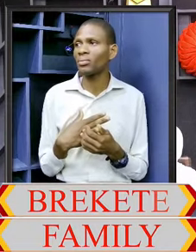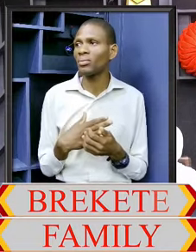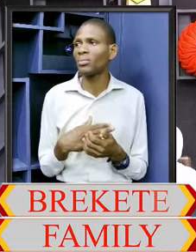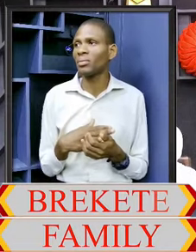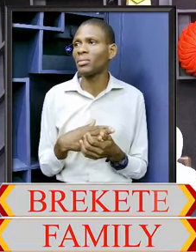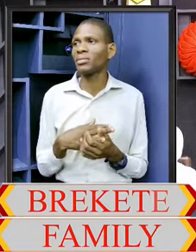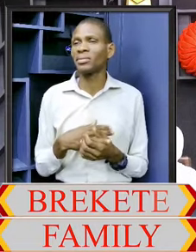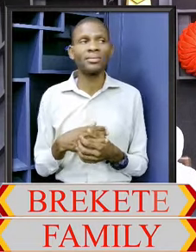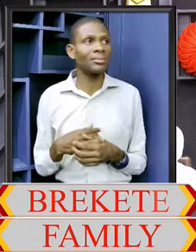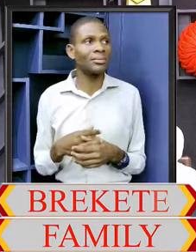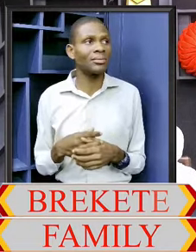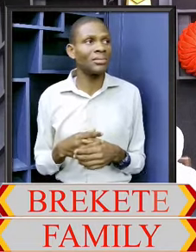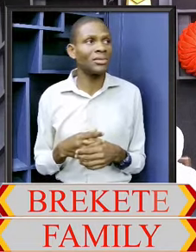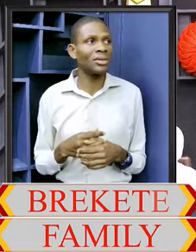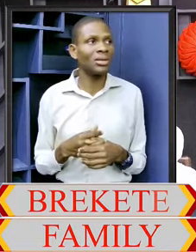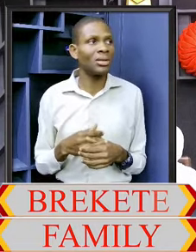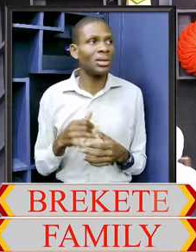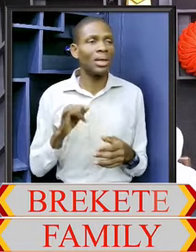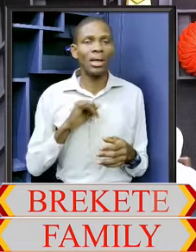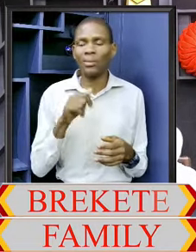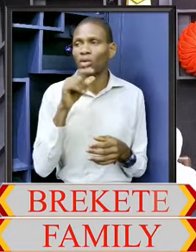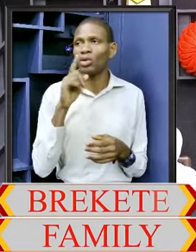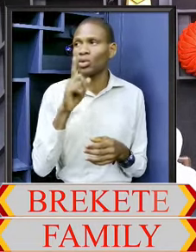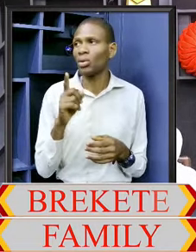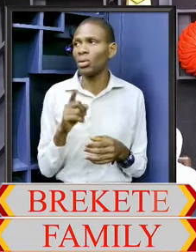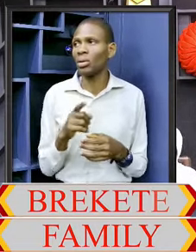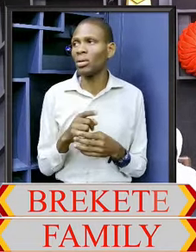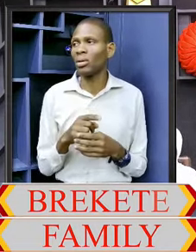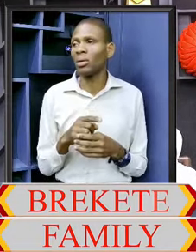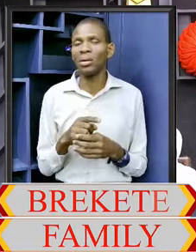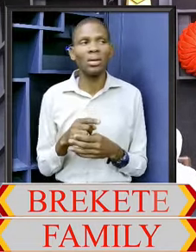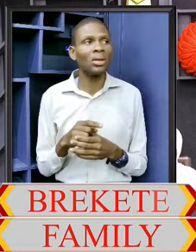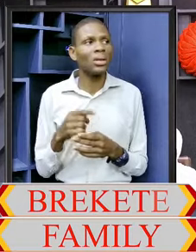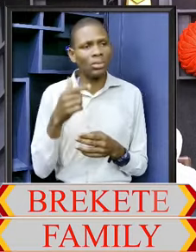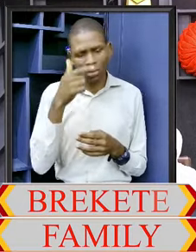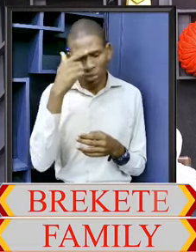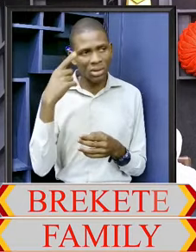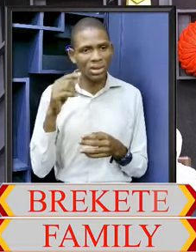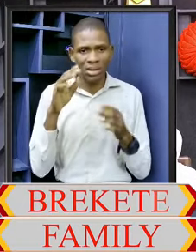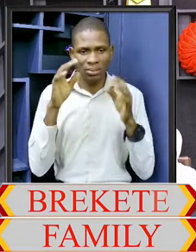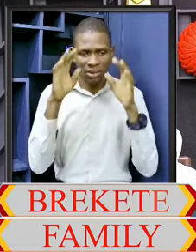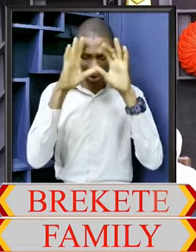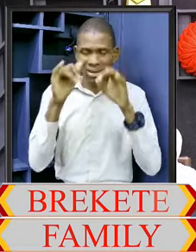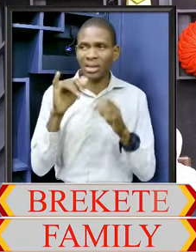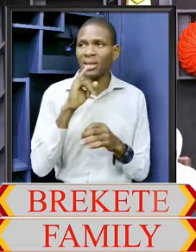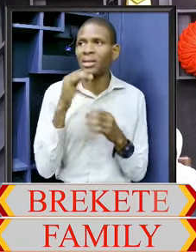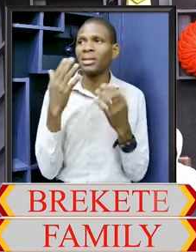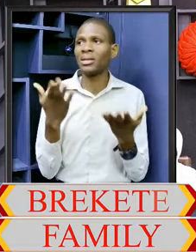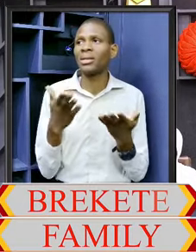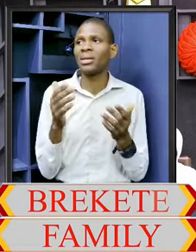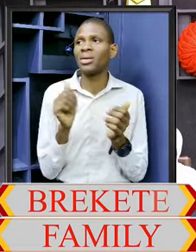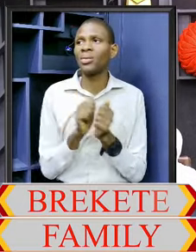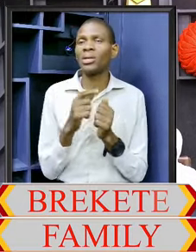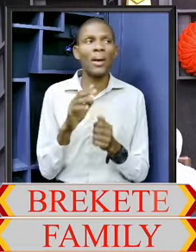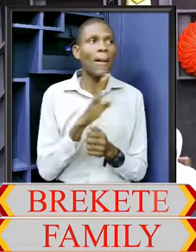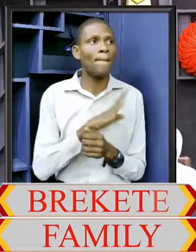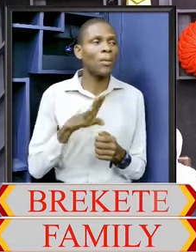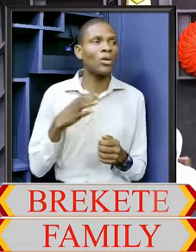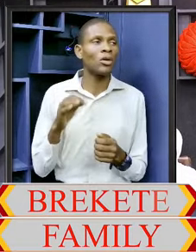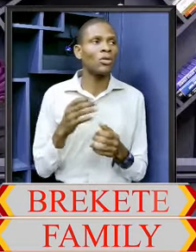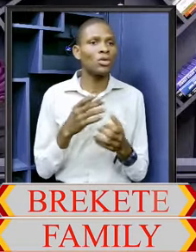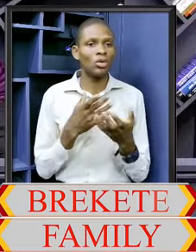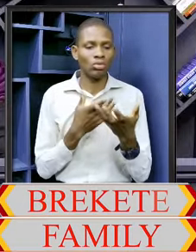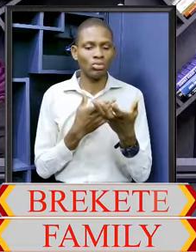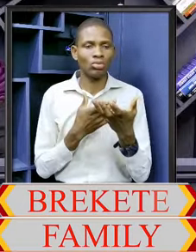So, I know she'll say they do election as you talk. Because the president 9 days here with the board of trustee